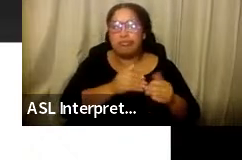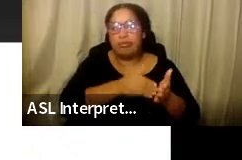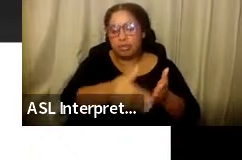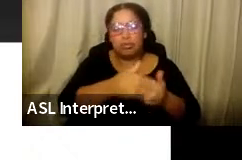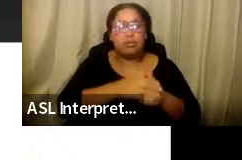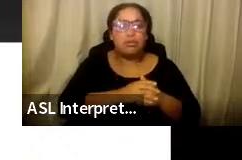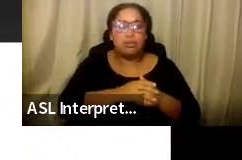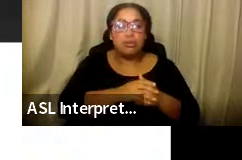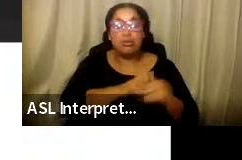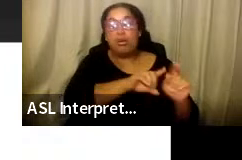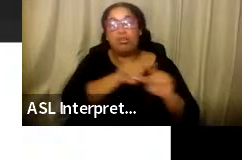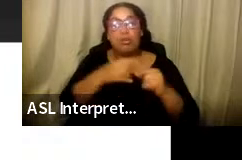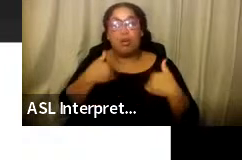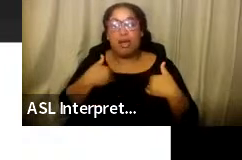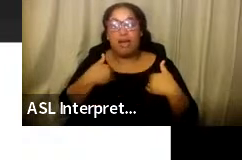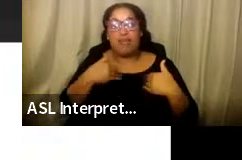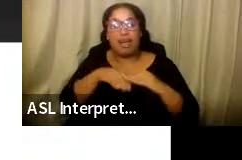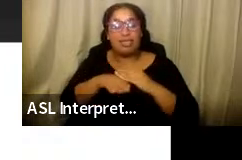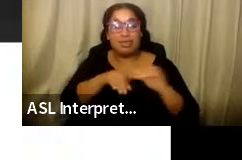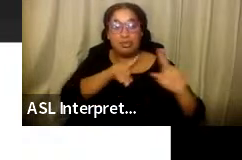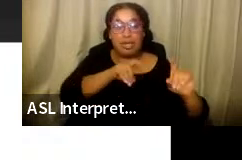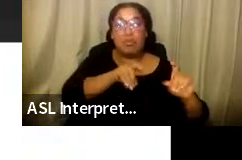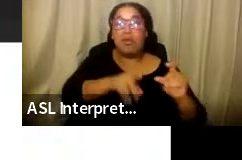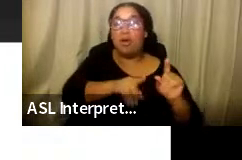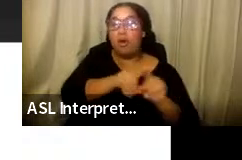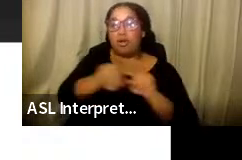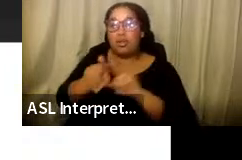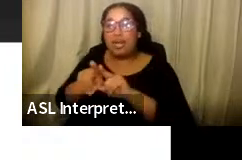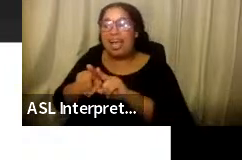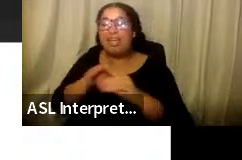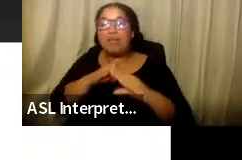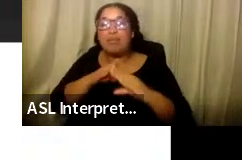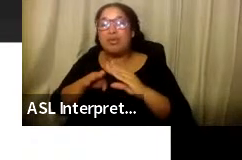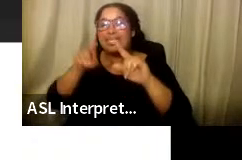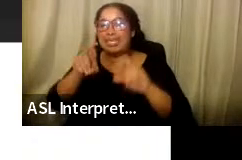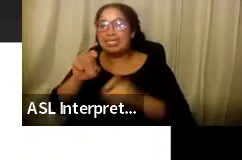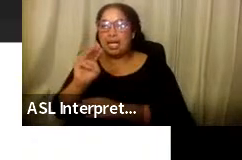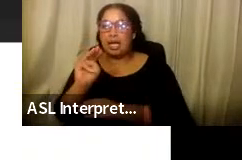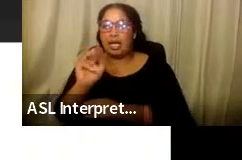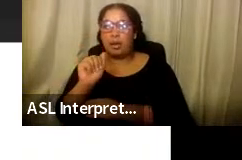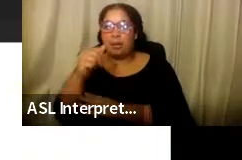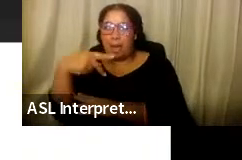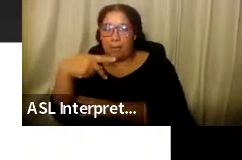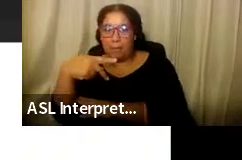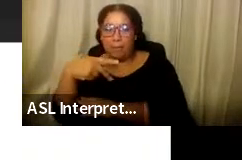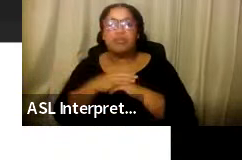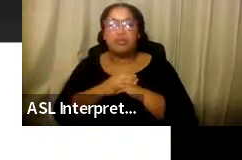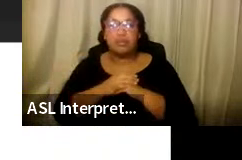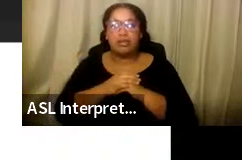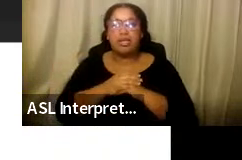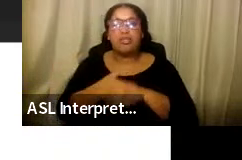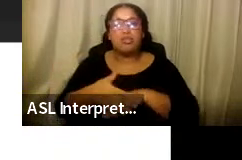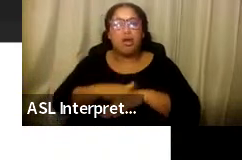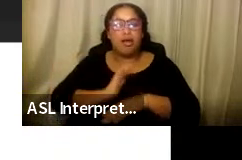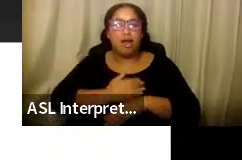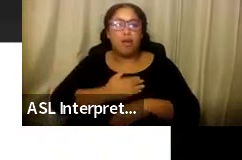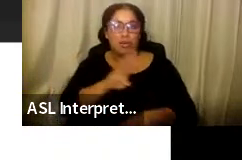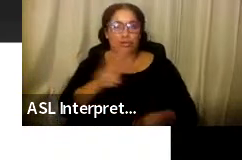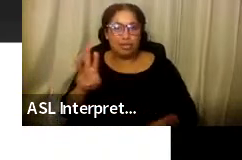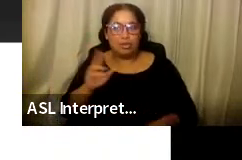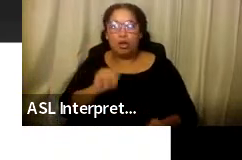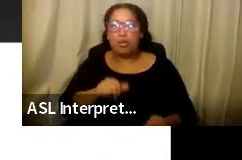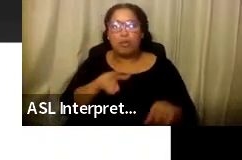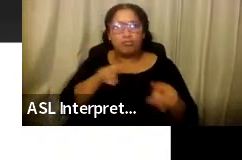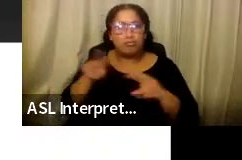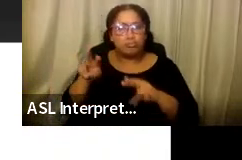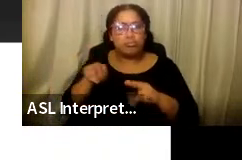testing, we have an interactive community testing map that's up, and it's on our website, so you can